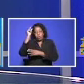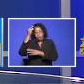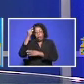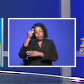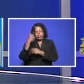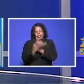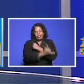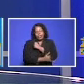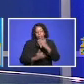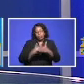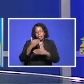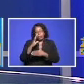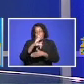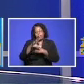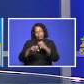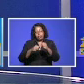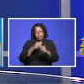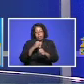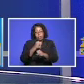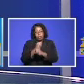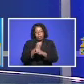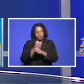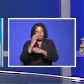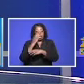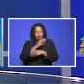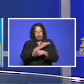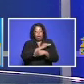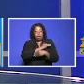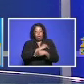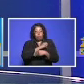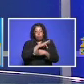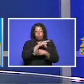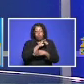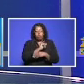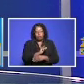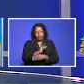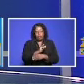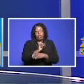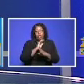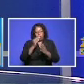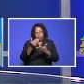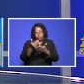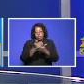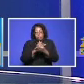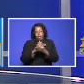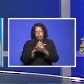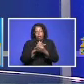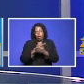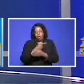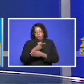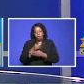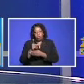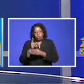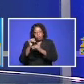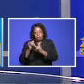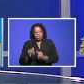next 5 years. Cleopatra Murphy spoke with a few candidates at the H.O. Nash Junior High School voting